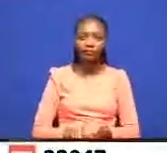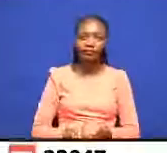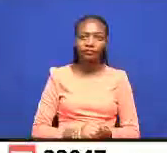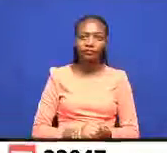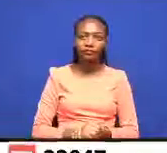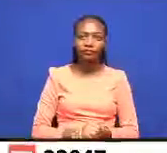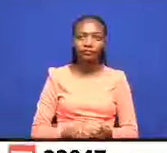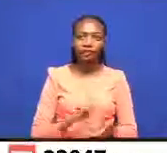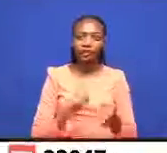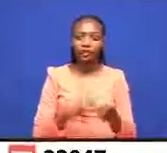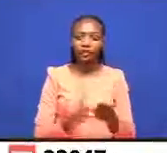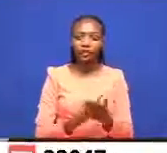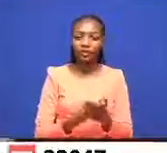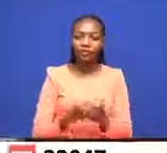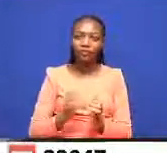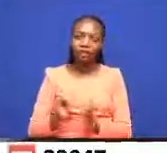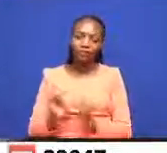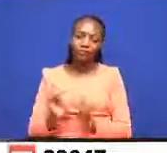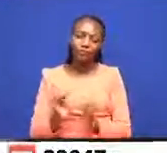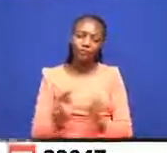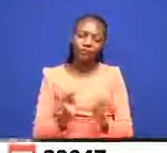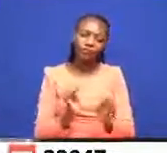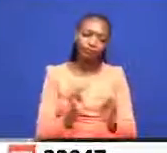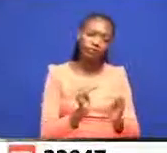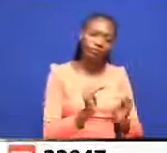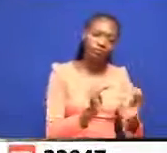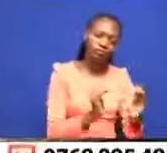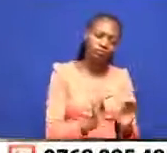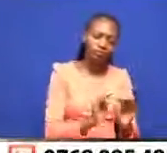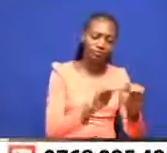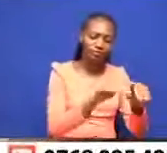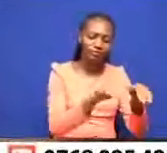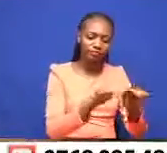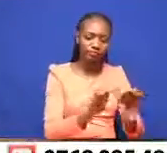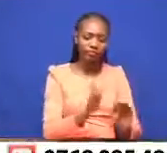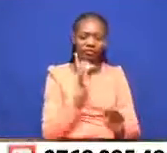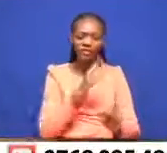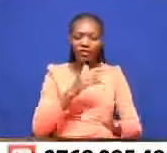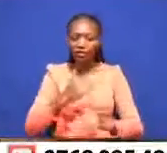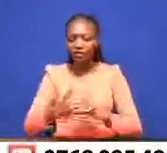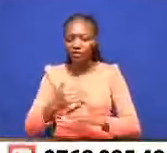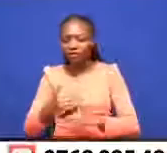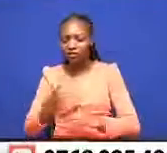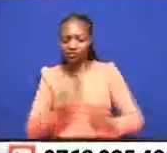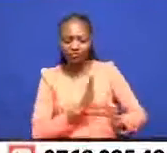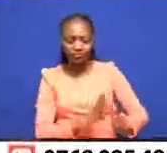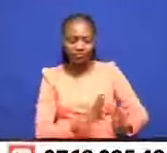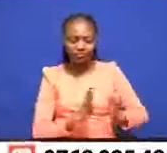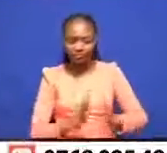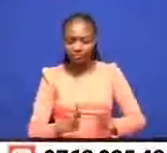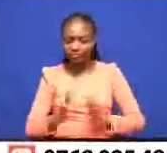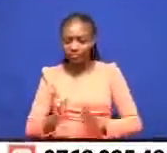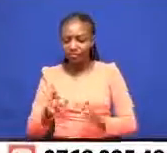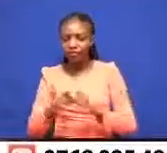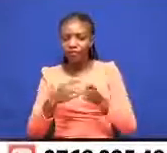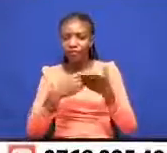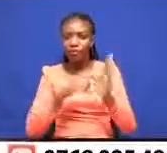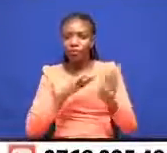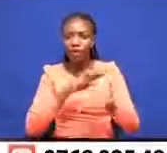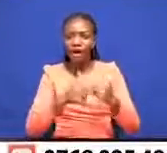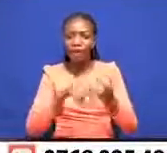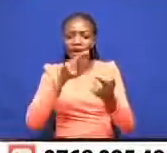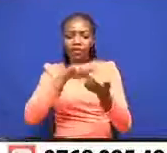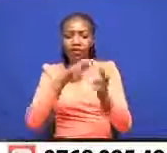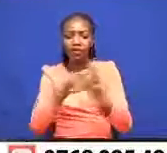One by one, the coffins descended into the grave, lying close to each other, perhaps a reminder of how close the four,